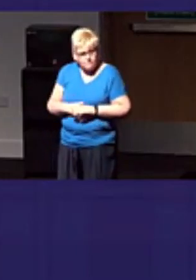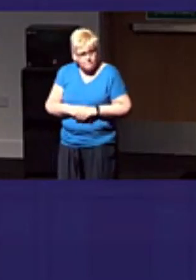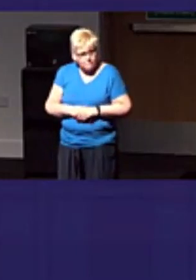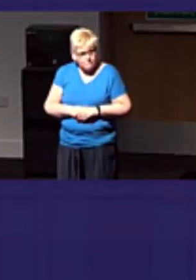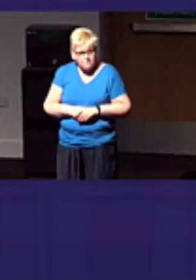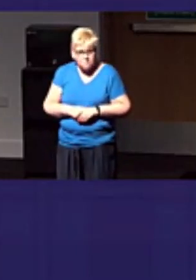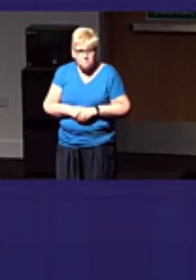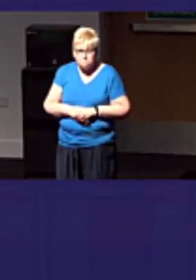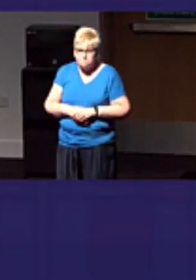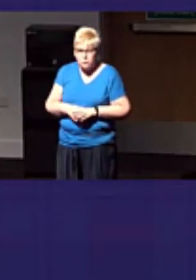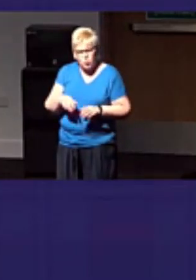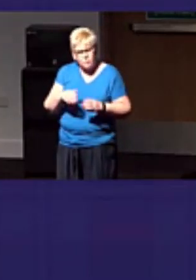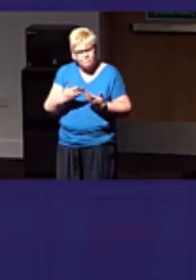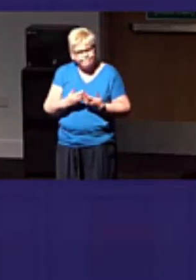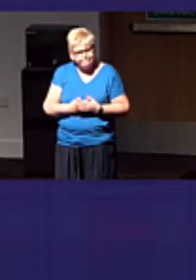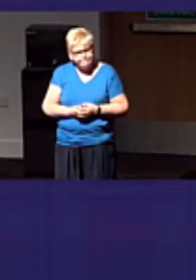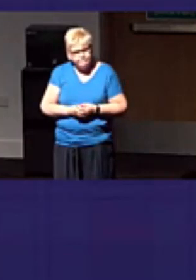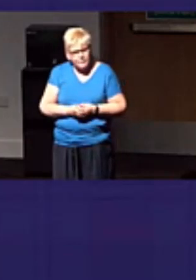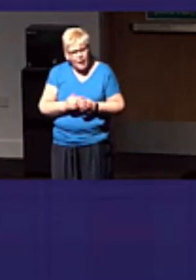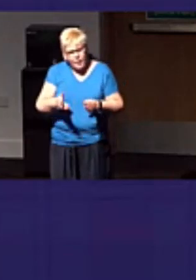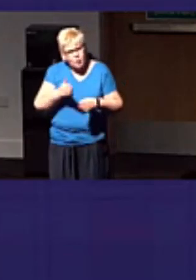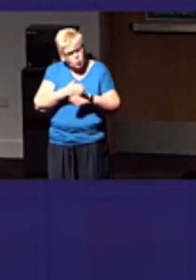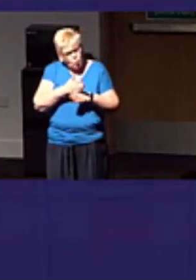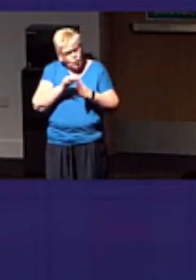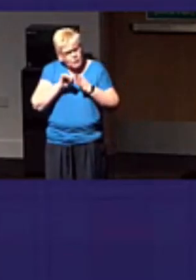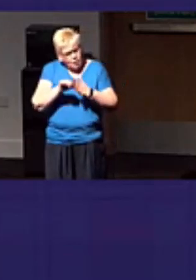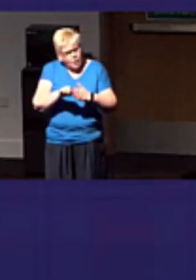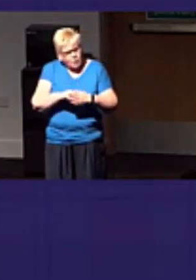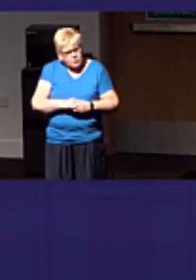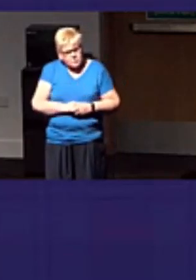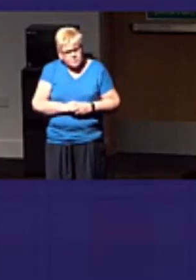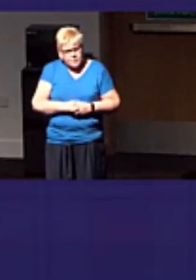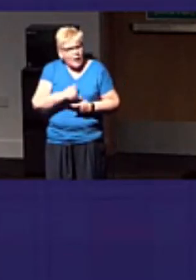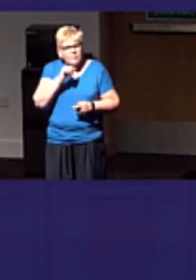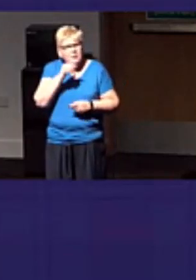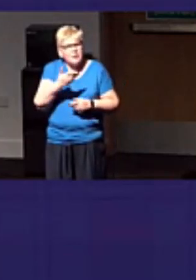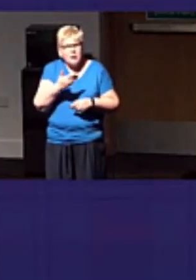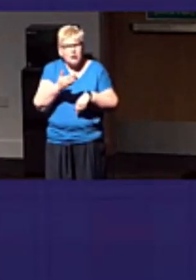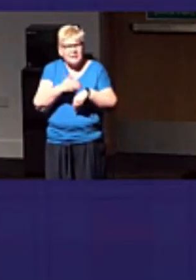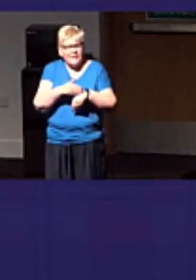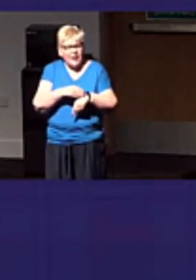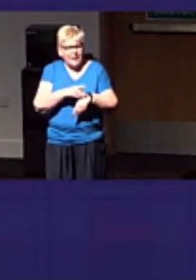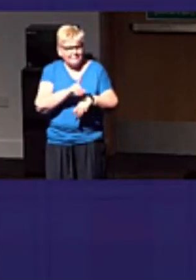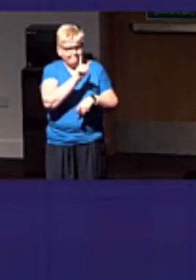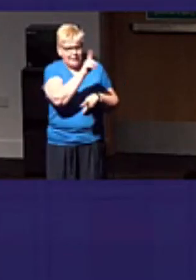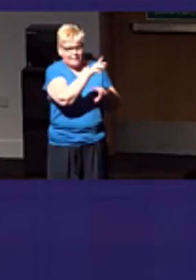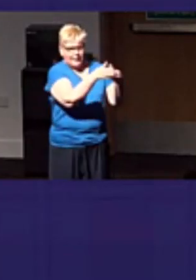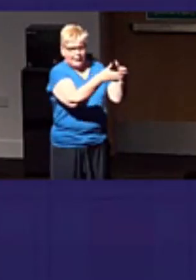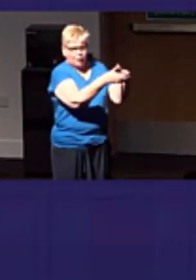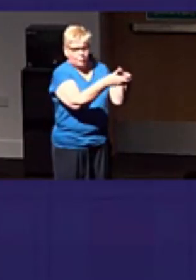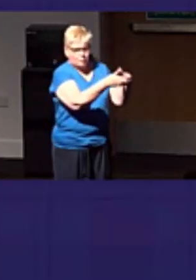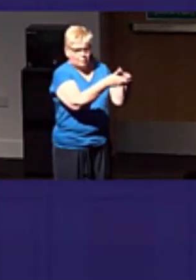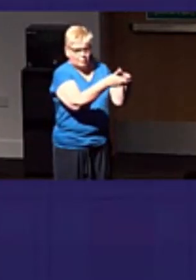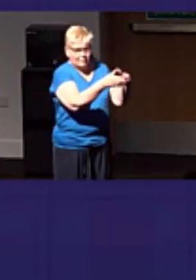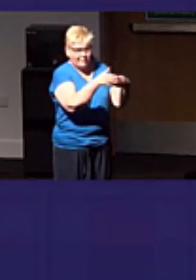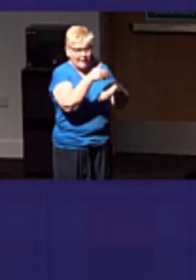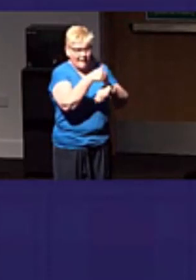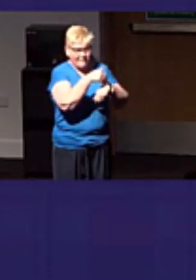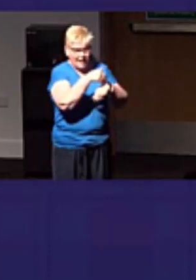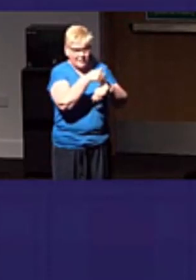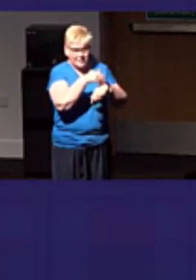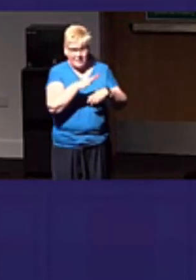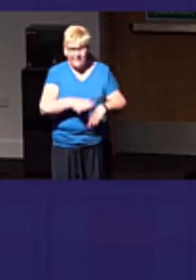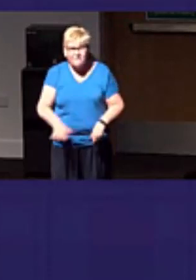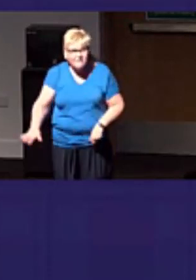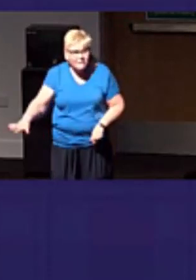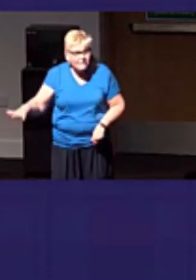So yeah, this work is hard because it doesn't just affect some people over there. It affects 100% of people in this